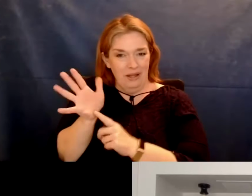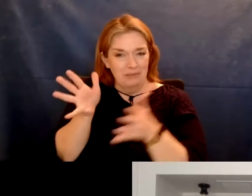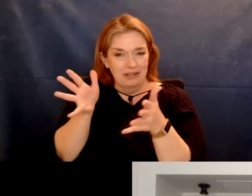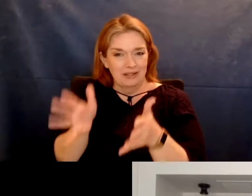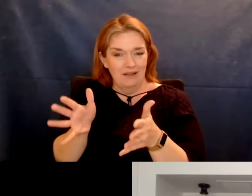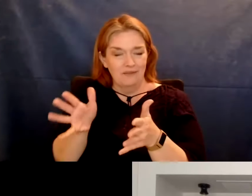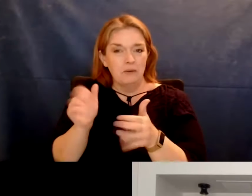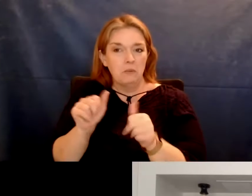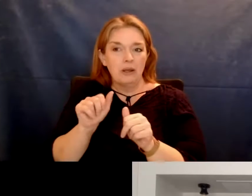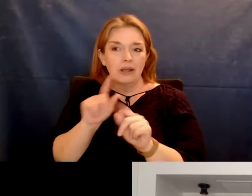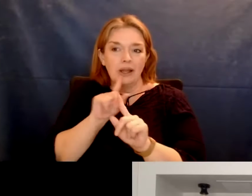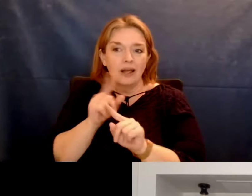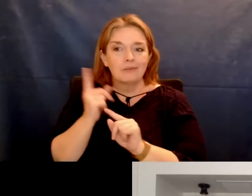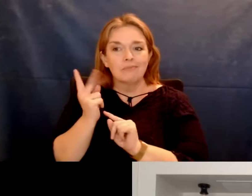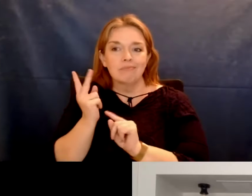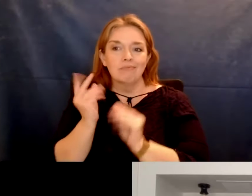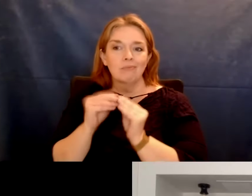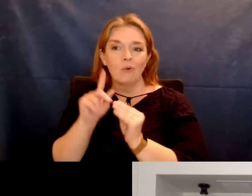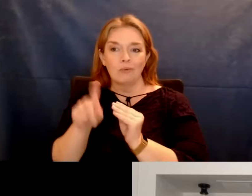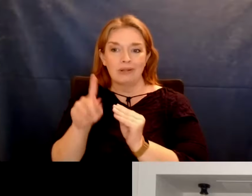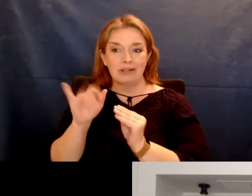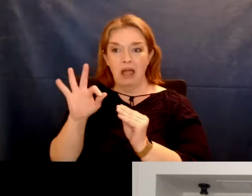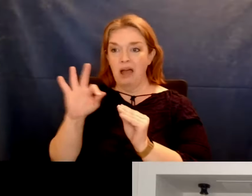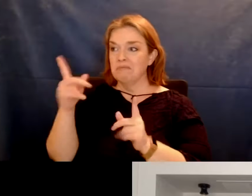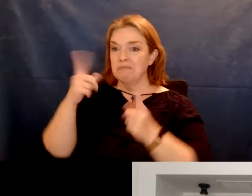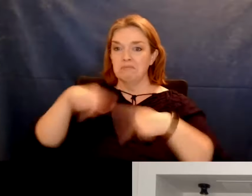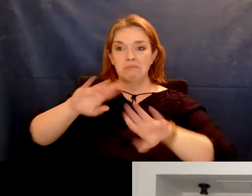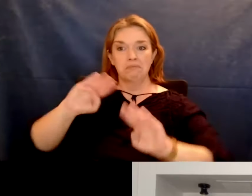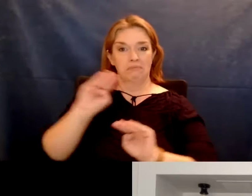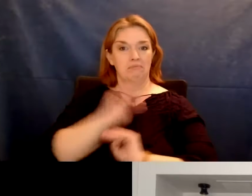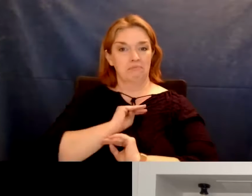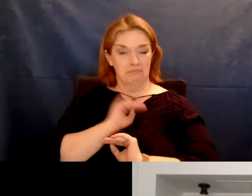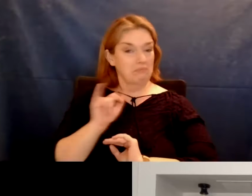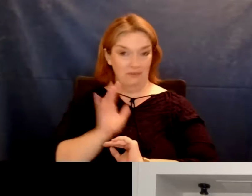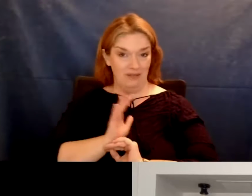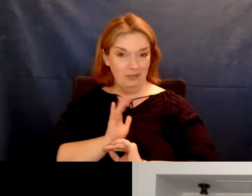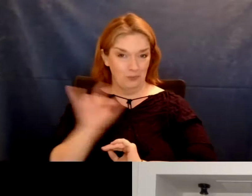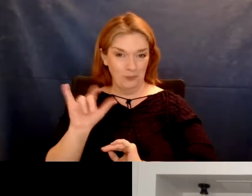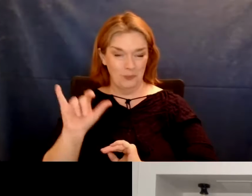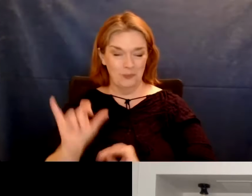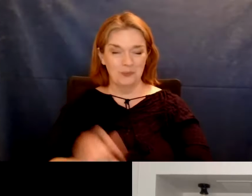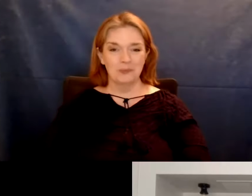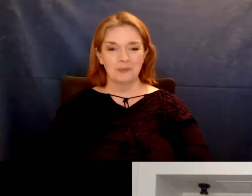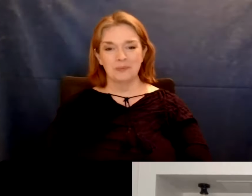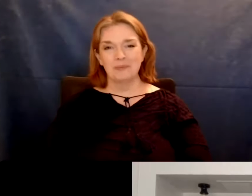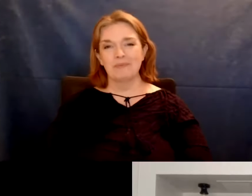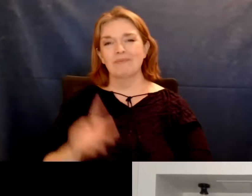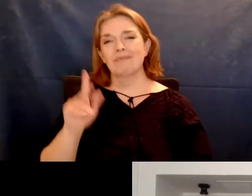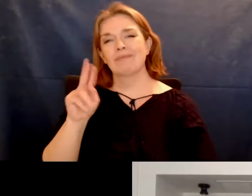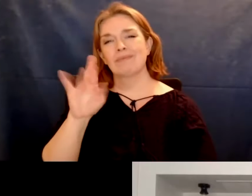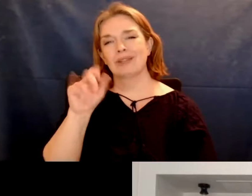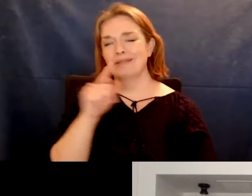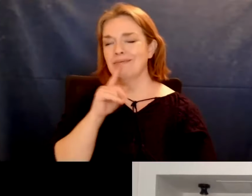more questions, or if not, that's also fine. I just really want to thank you again,